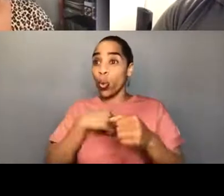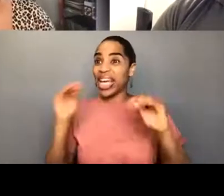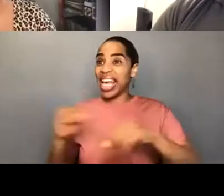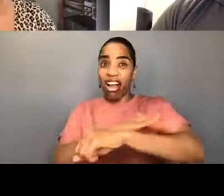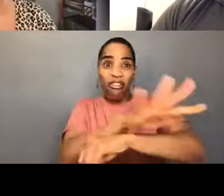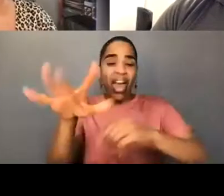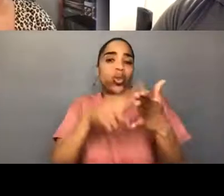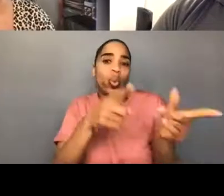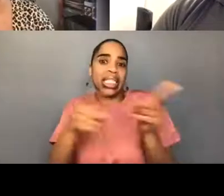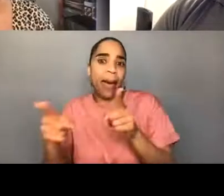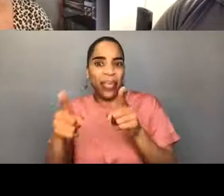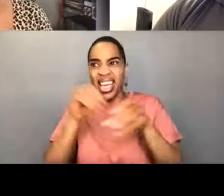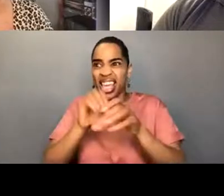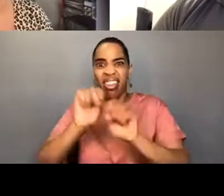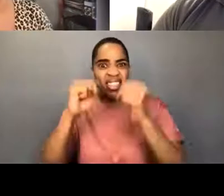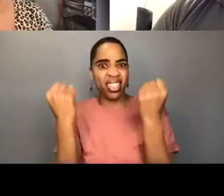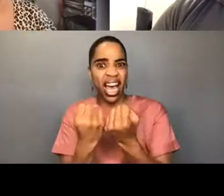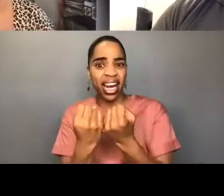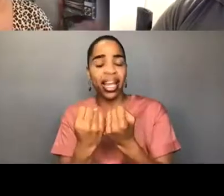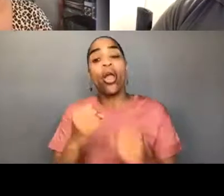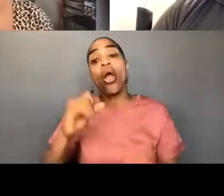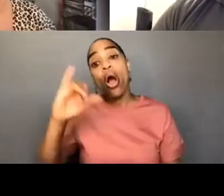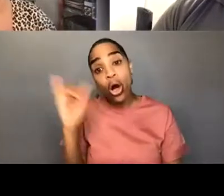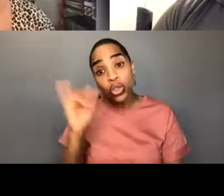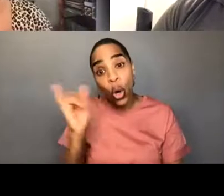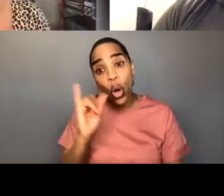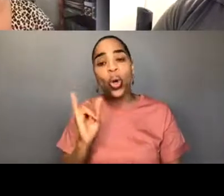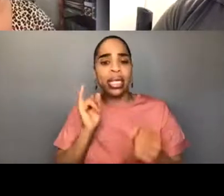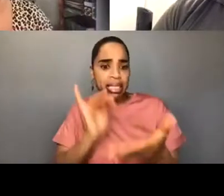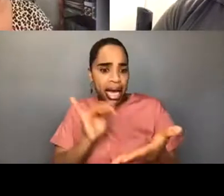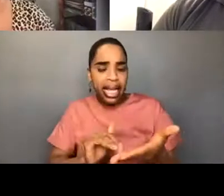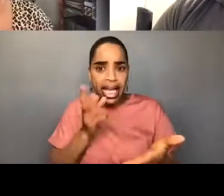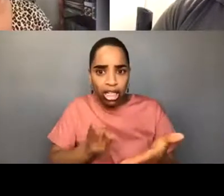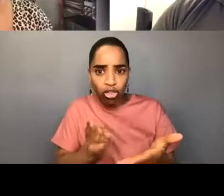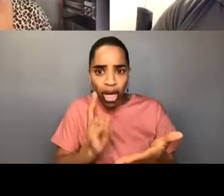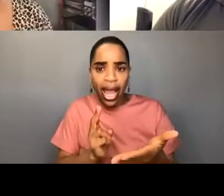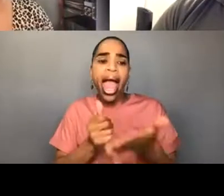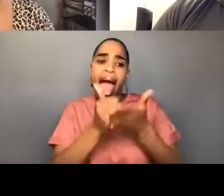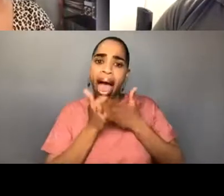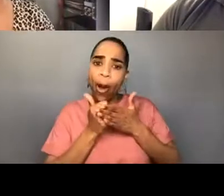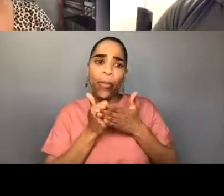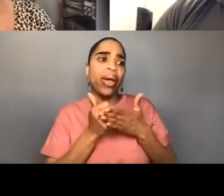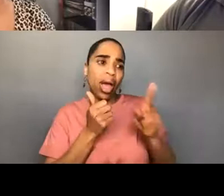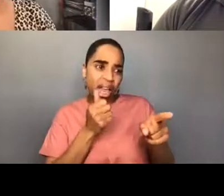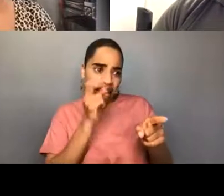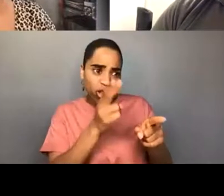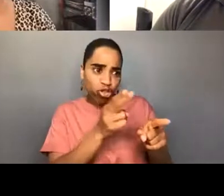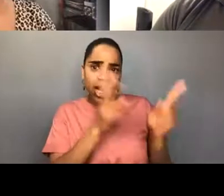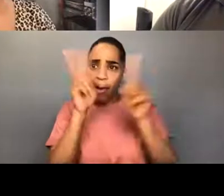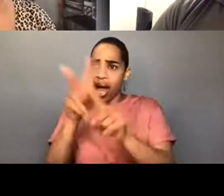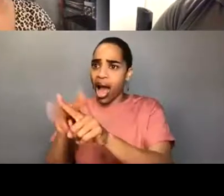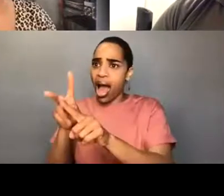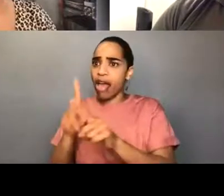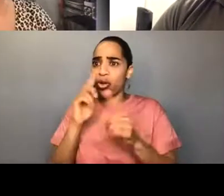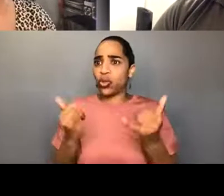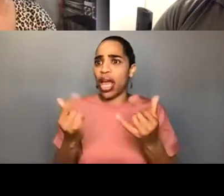what is happening in our society while also studying history and helping use history to explain our world. So that's how